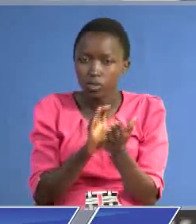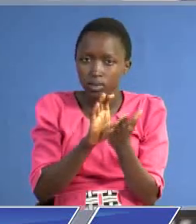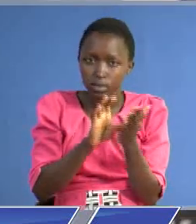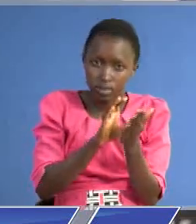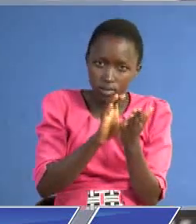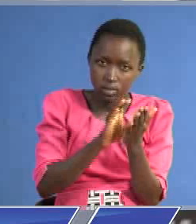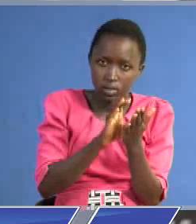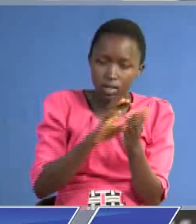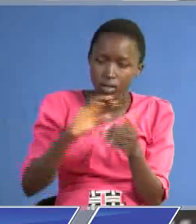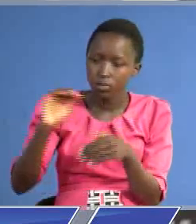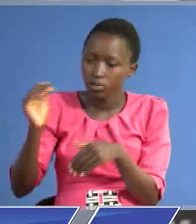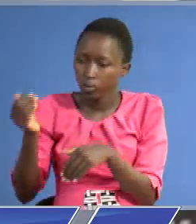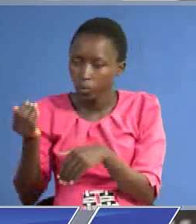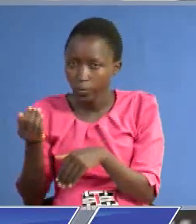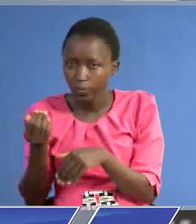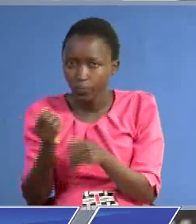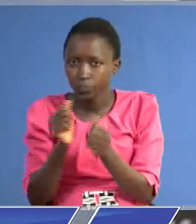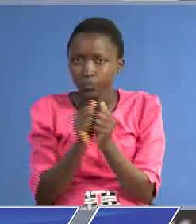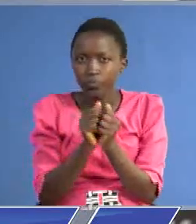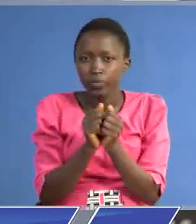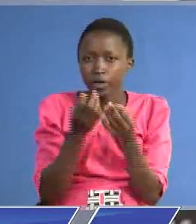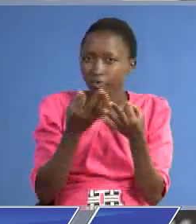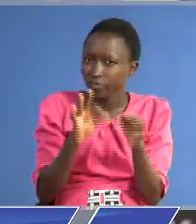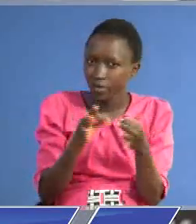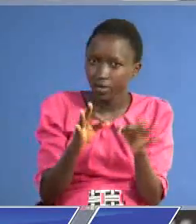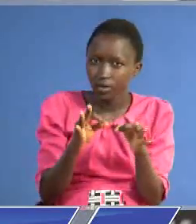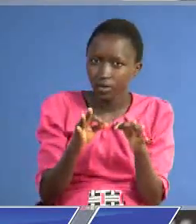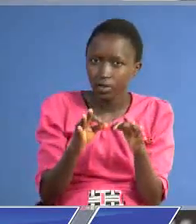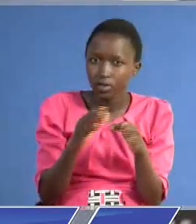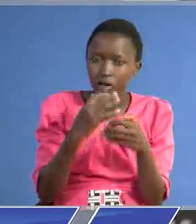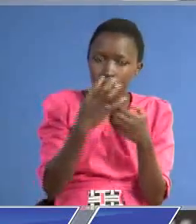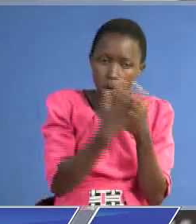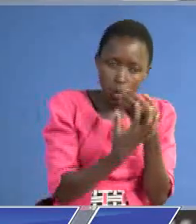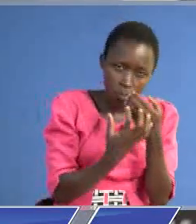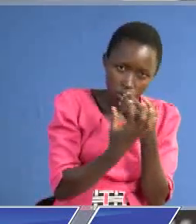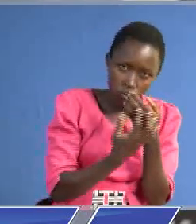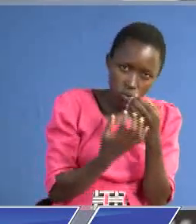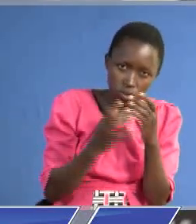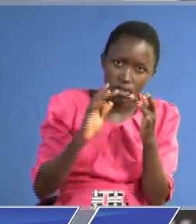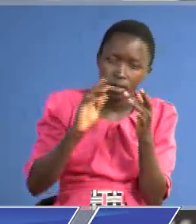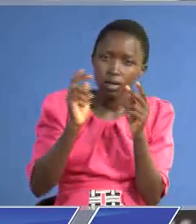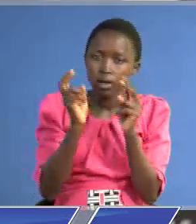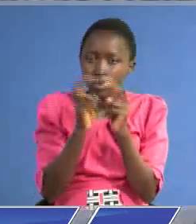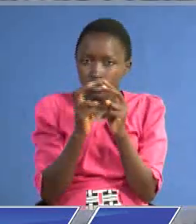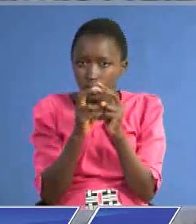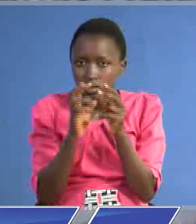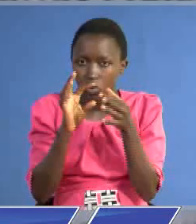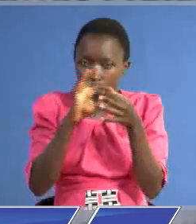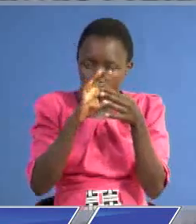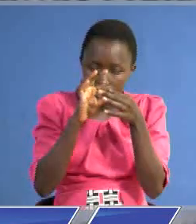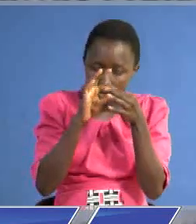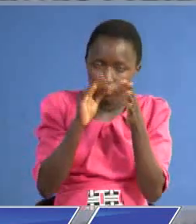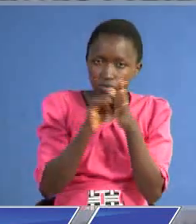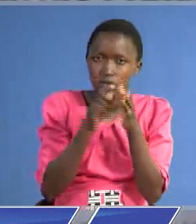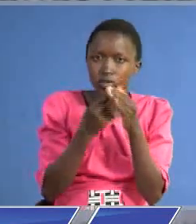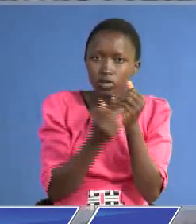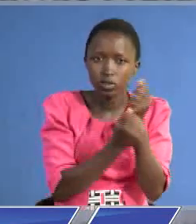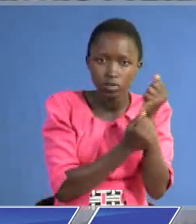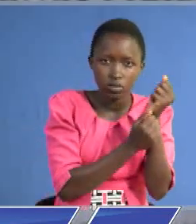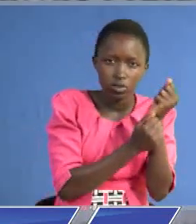centre in the town with free computing and internet connectivity. We've